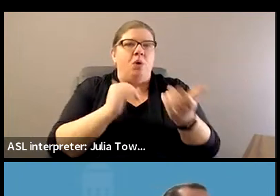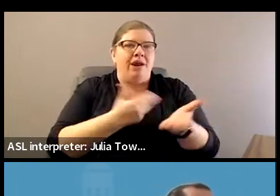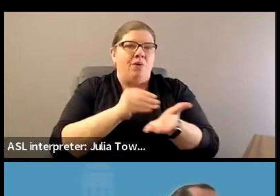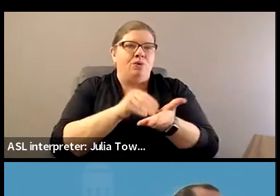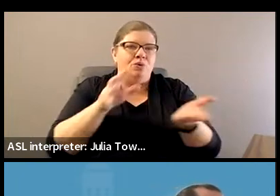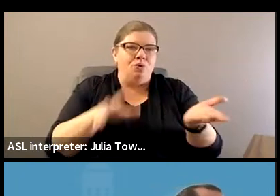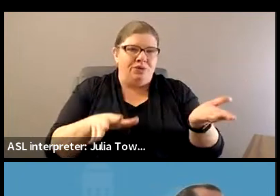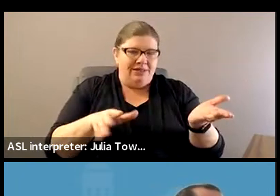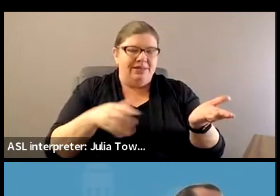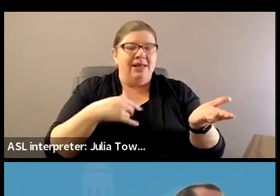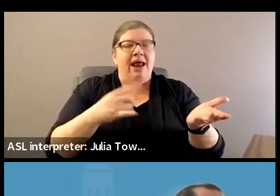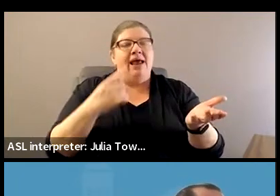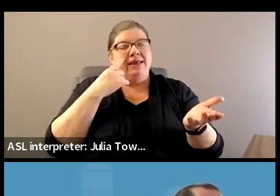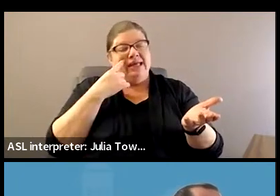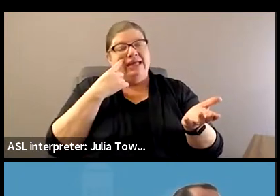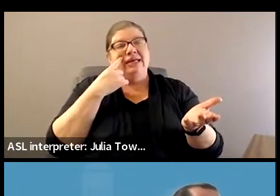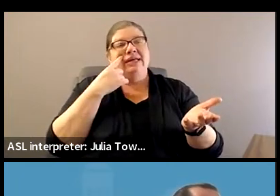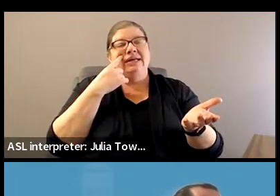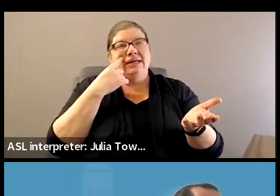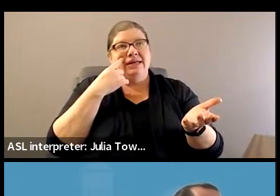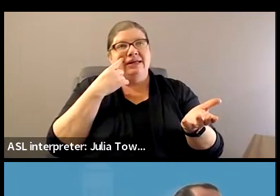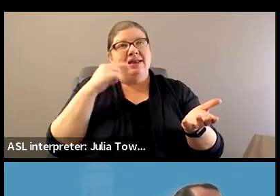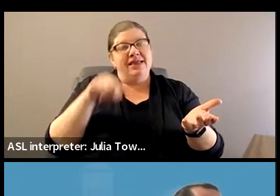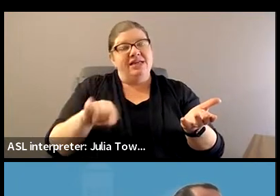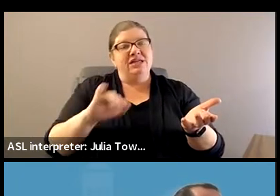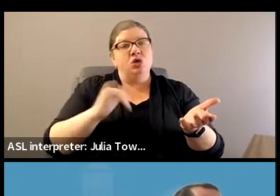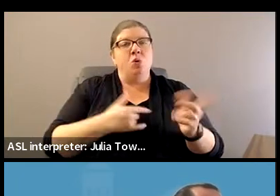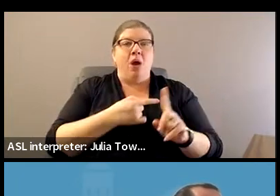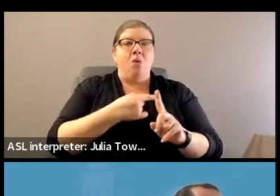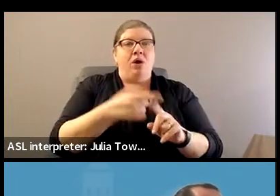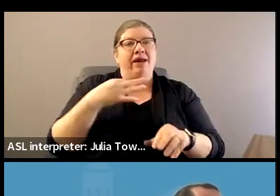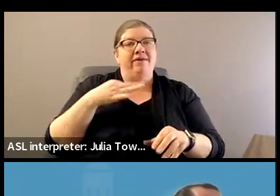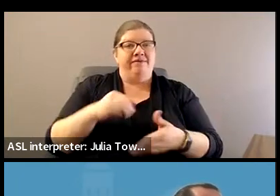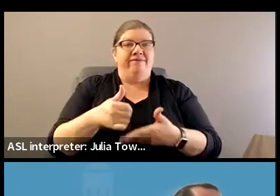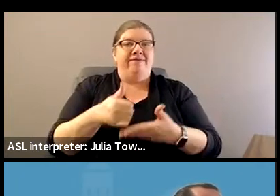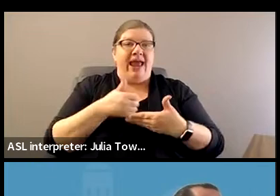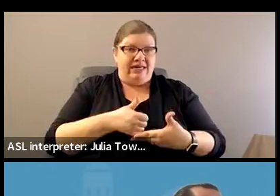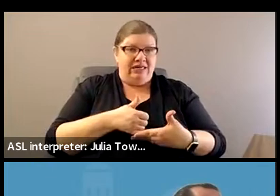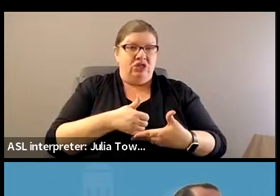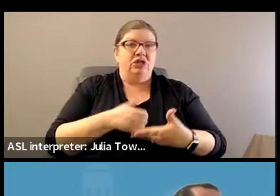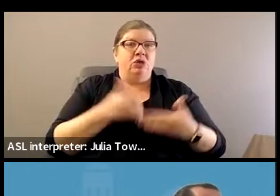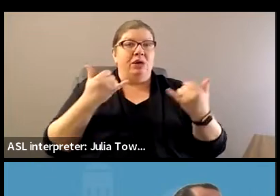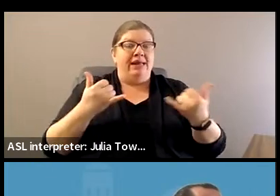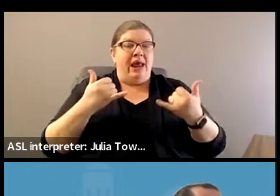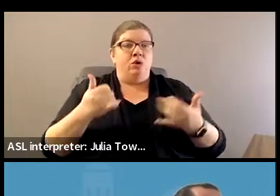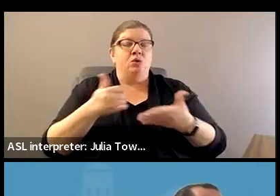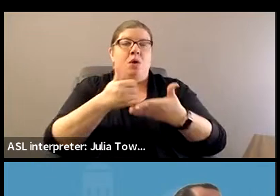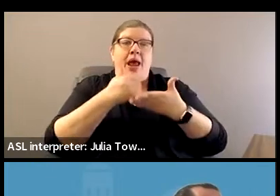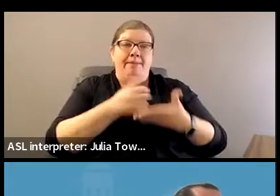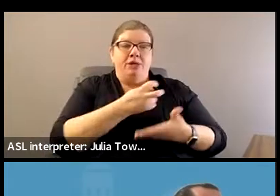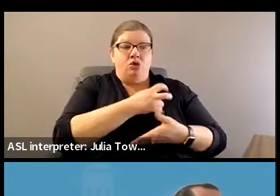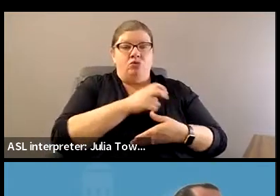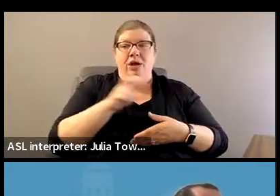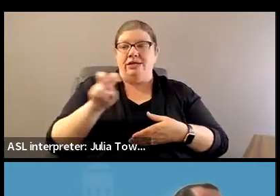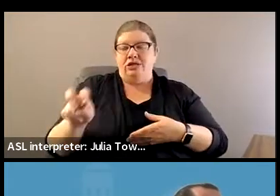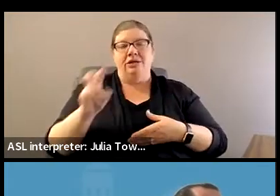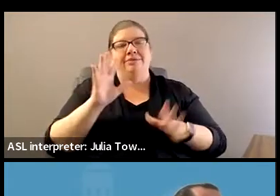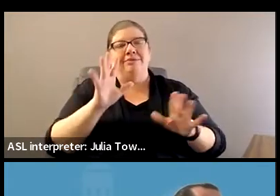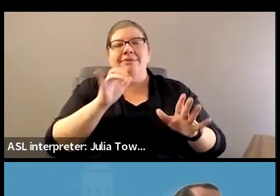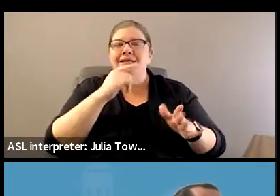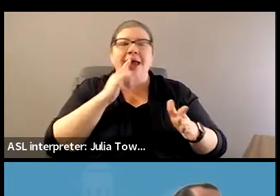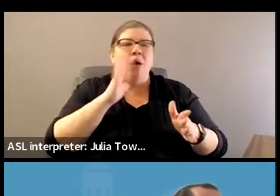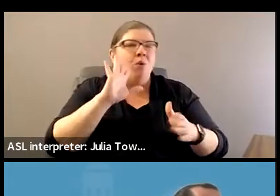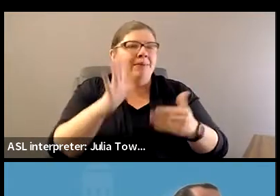And I think that it is to our advantage where we're at this point to help us transition. I'm not saying it's going